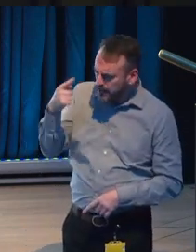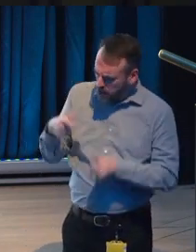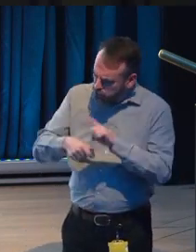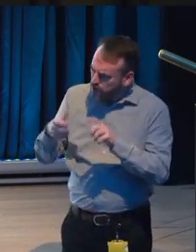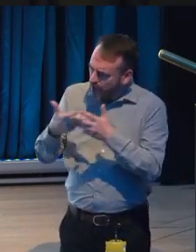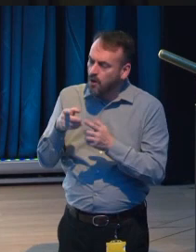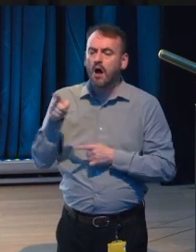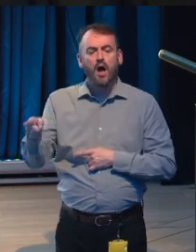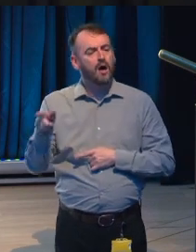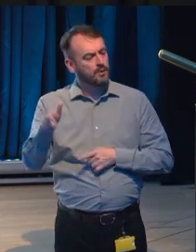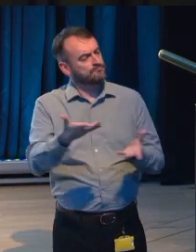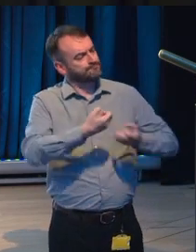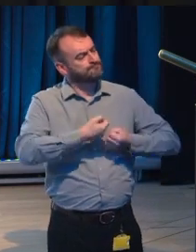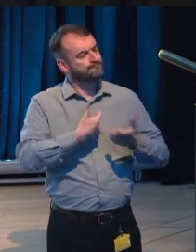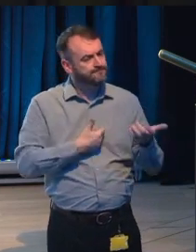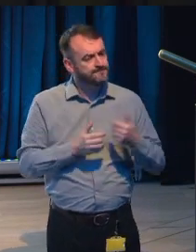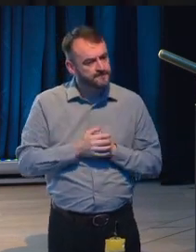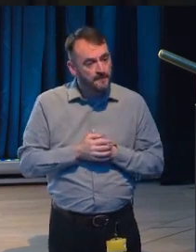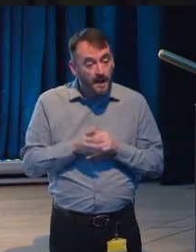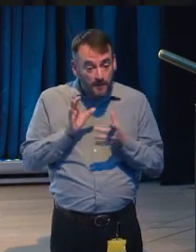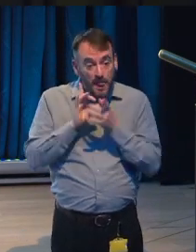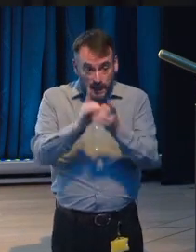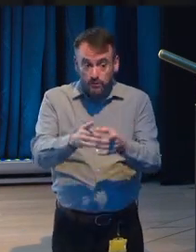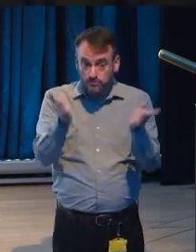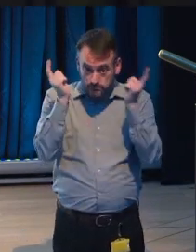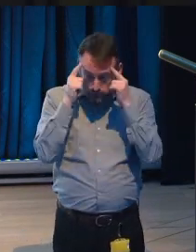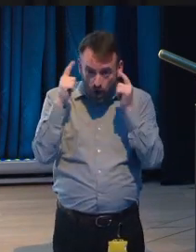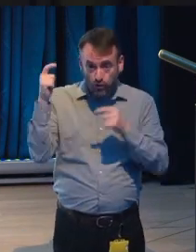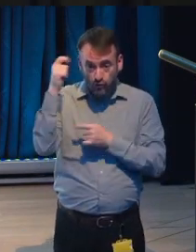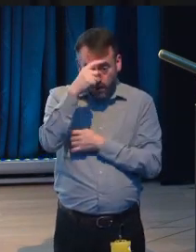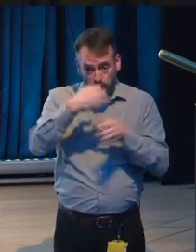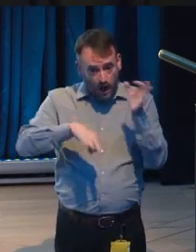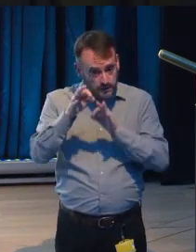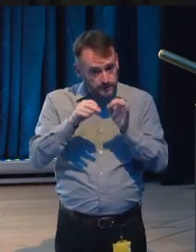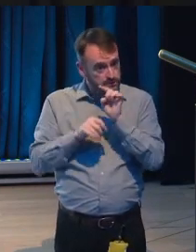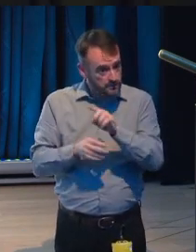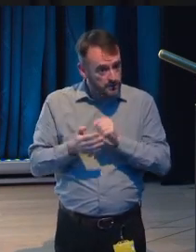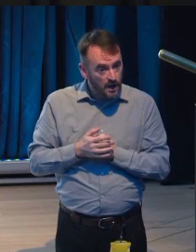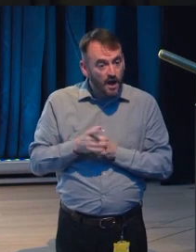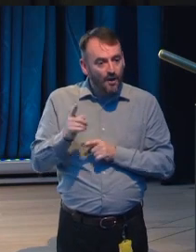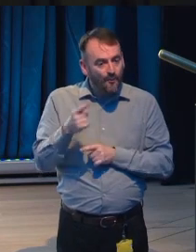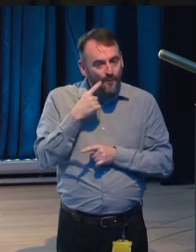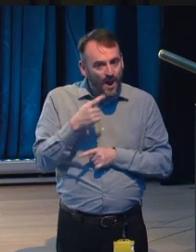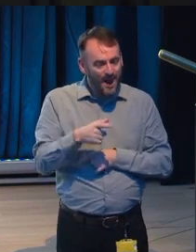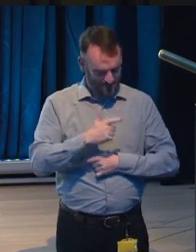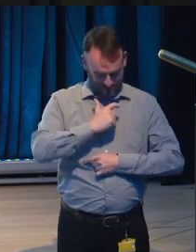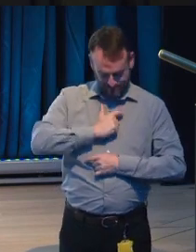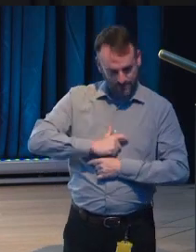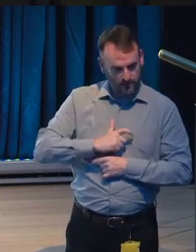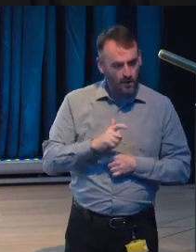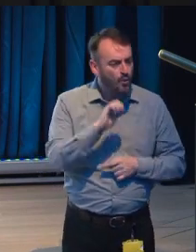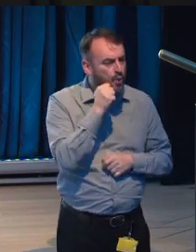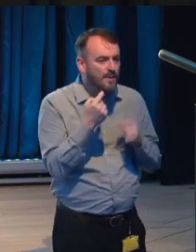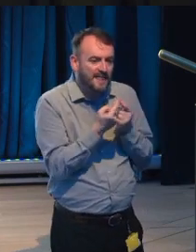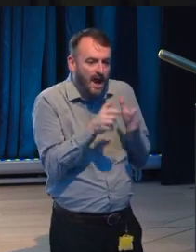also some really interesting neuroscience around this, and one researcher found that holding something warm when you're talking to someone will make you have